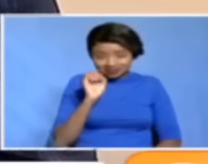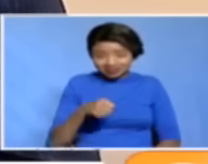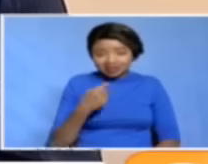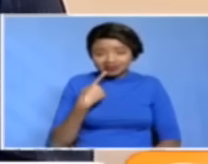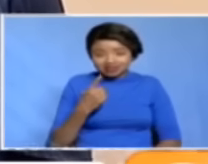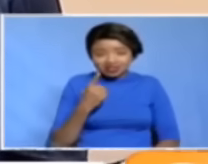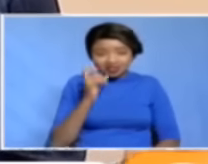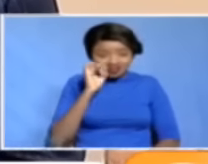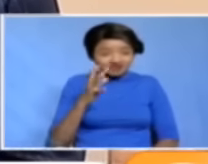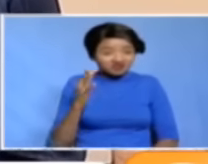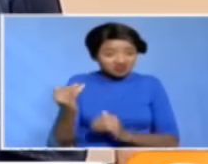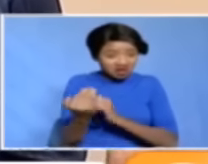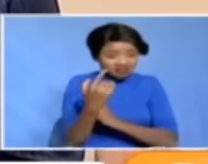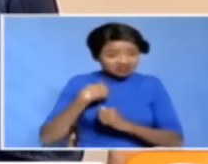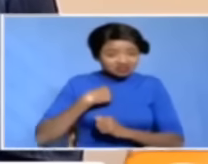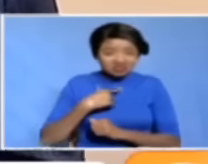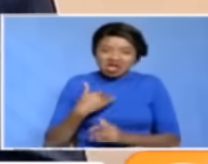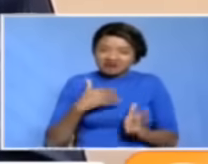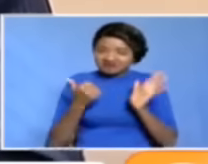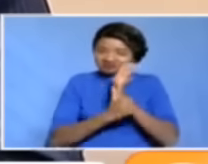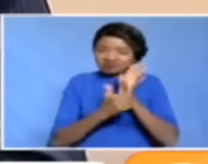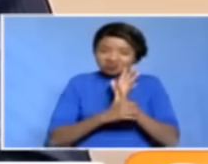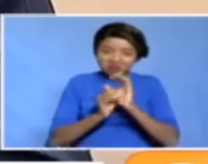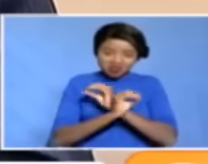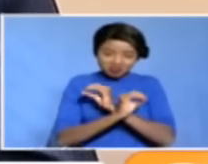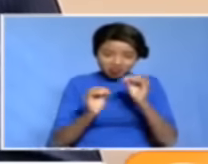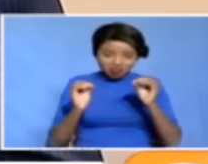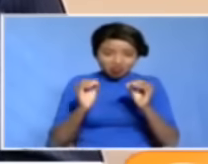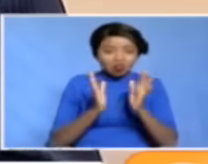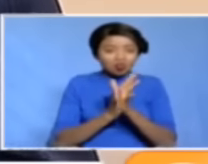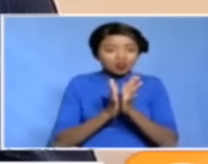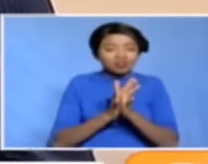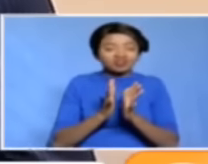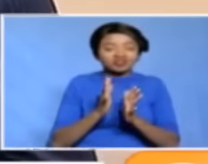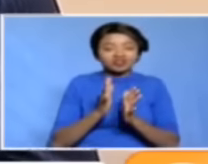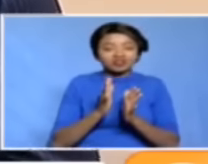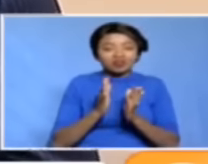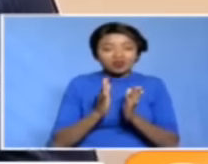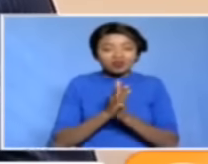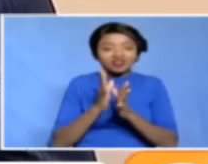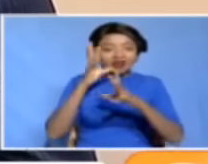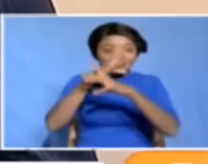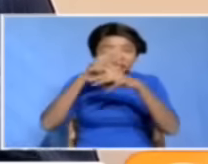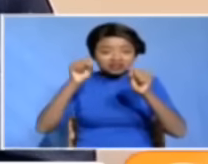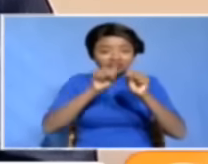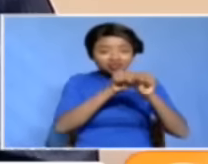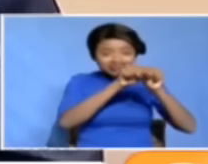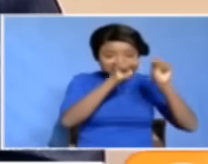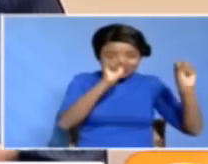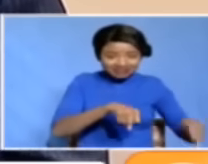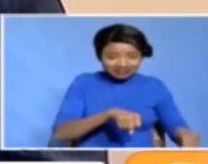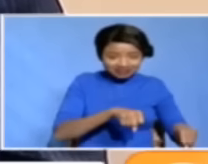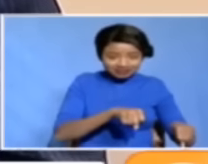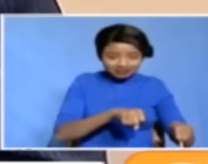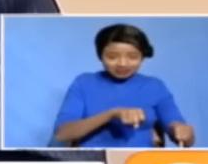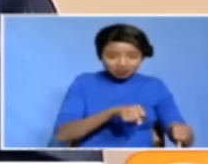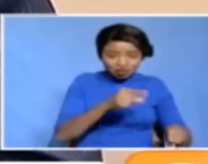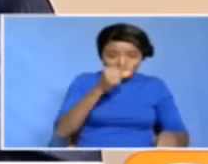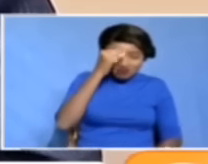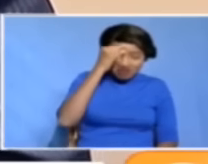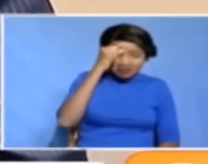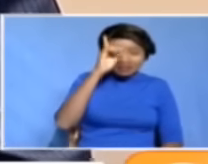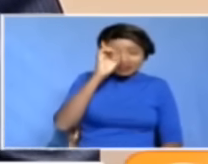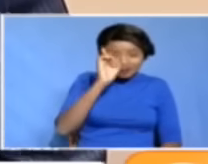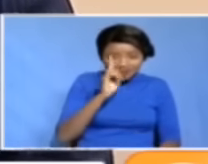me. Yeah. I have absolutely no problem with a presidential system of government. But if